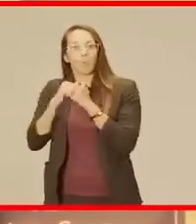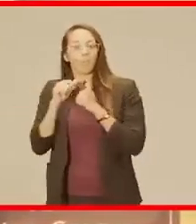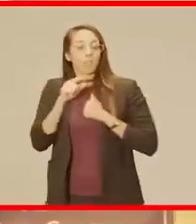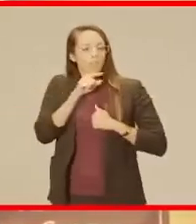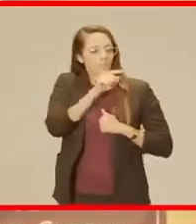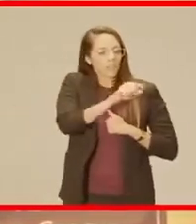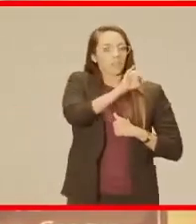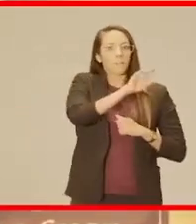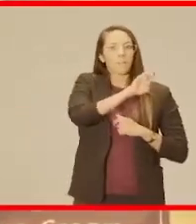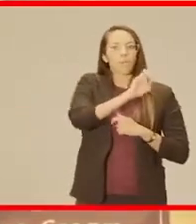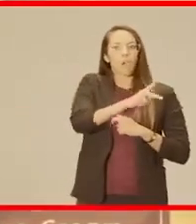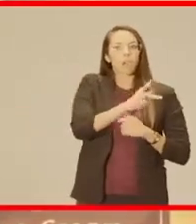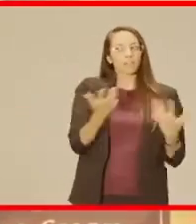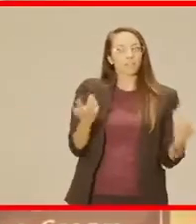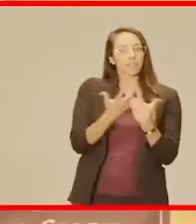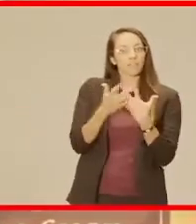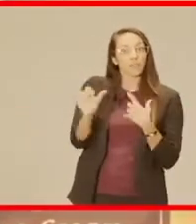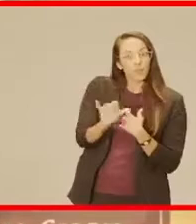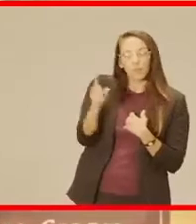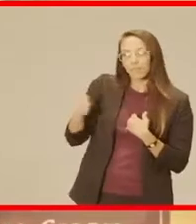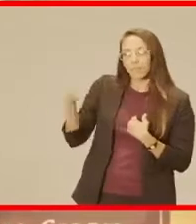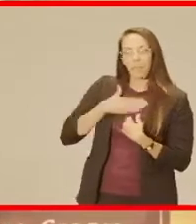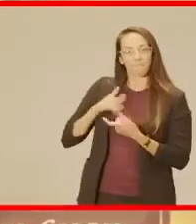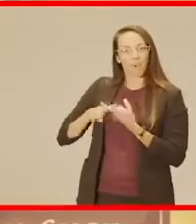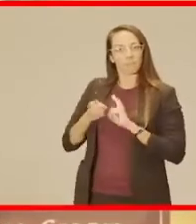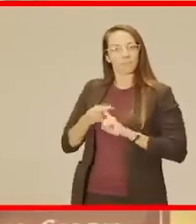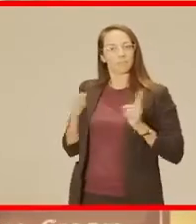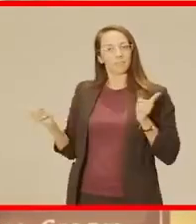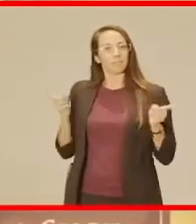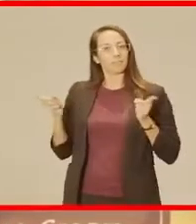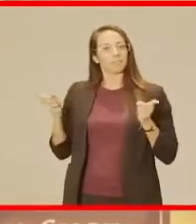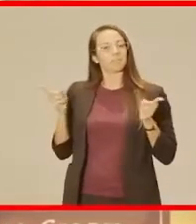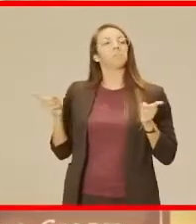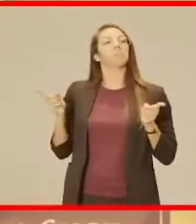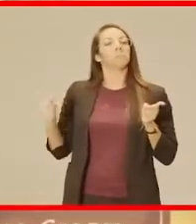I came to the realization that